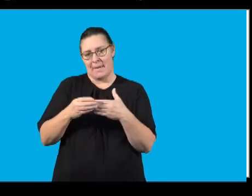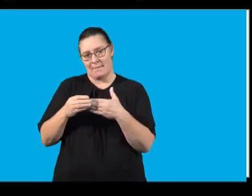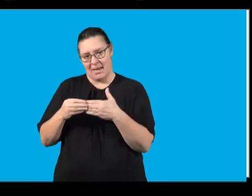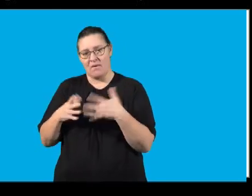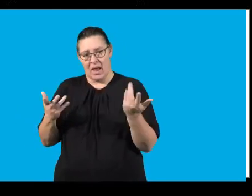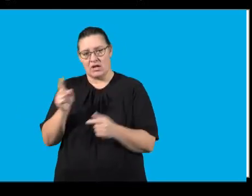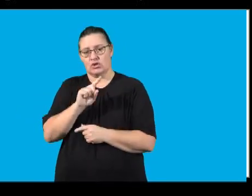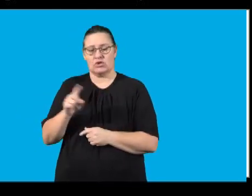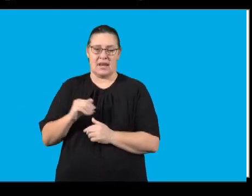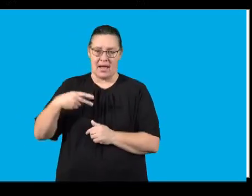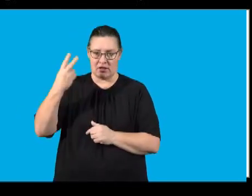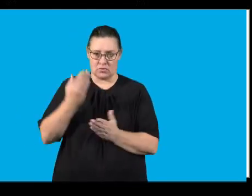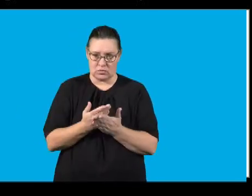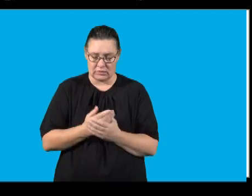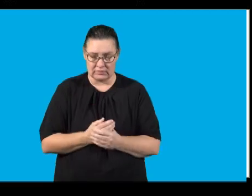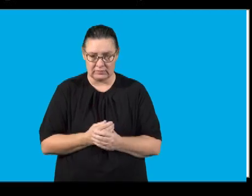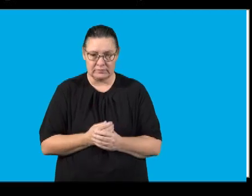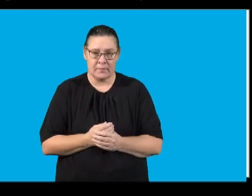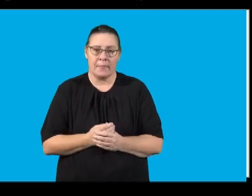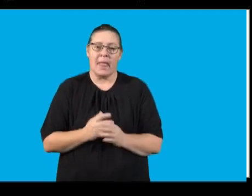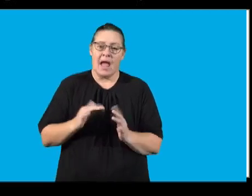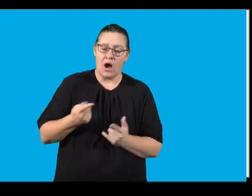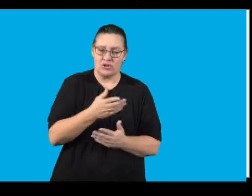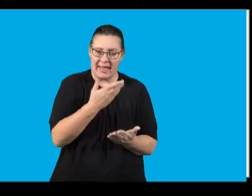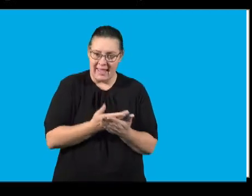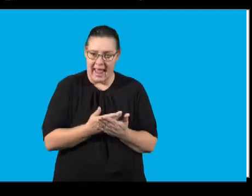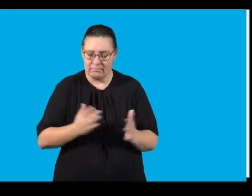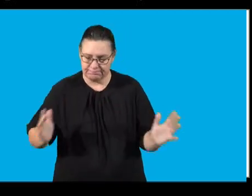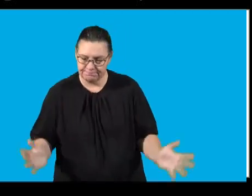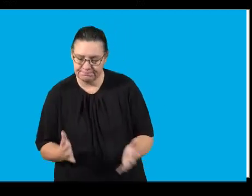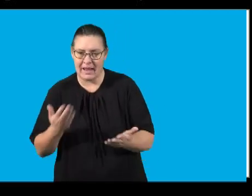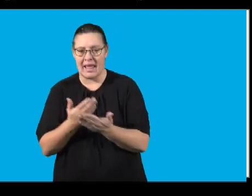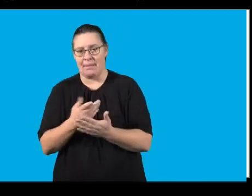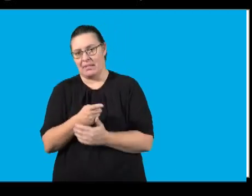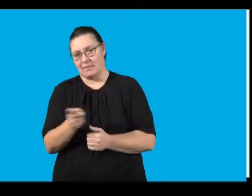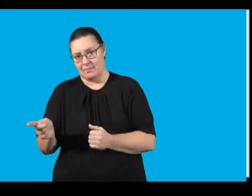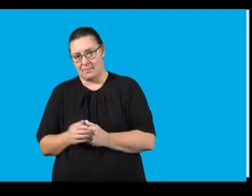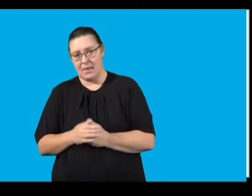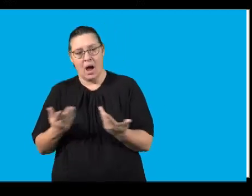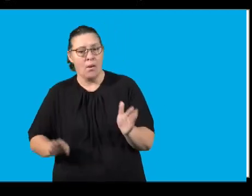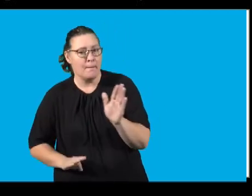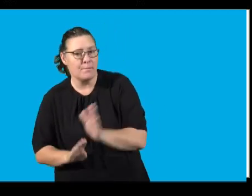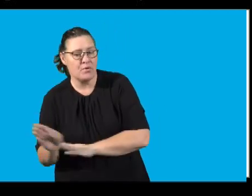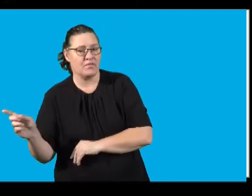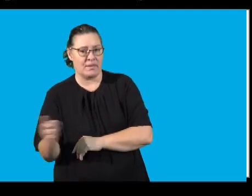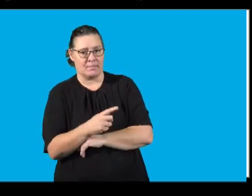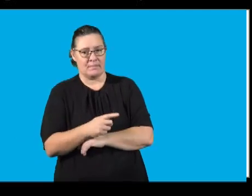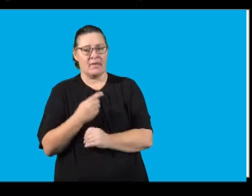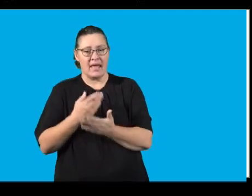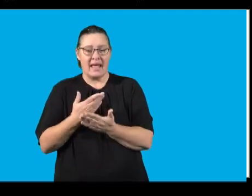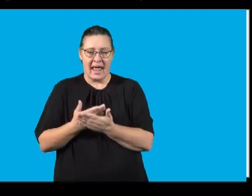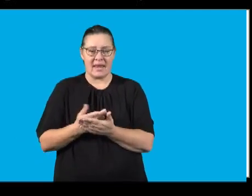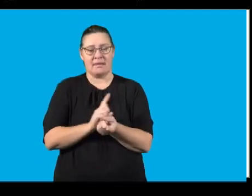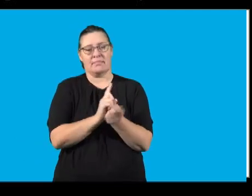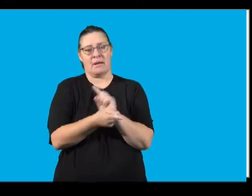at Zolile High, all right? How she can enable them, how she can improve them so that they can